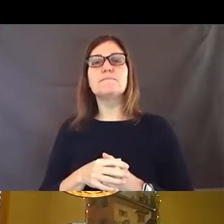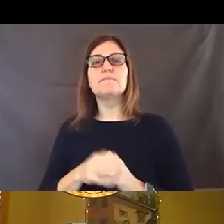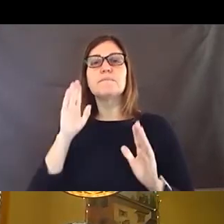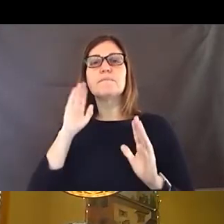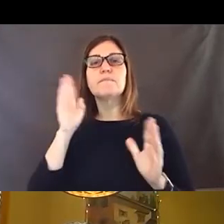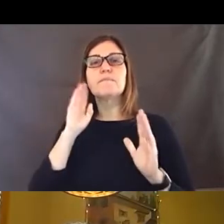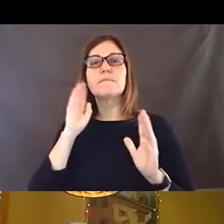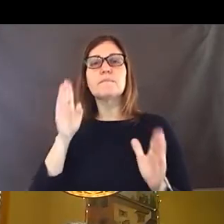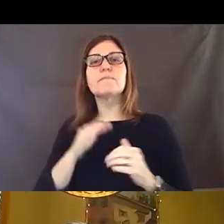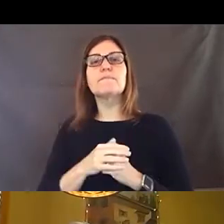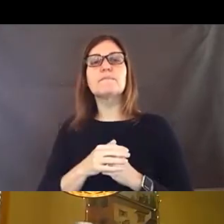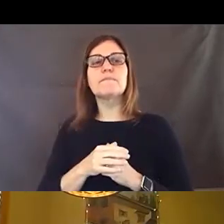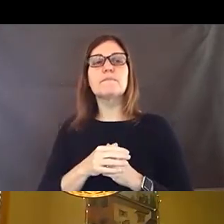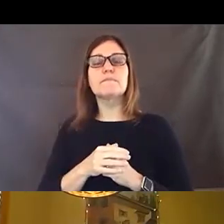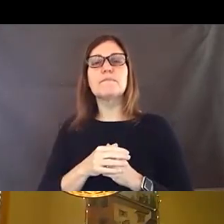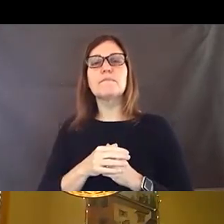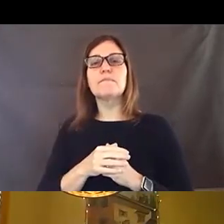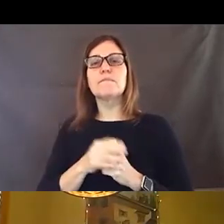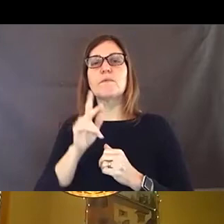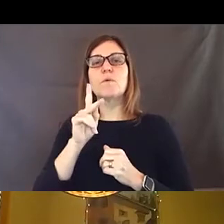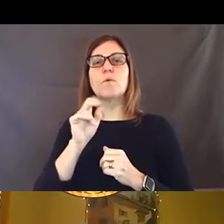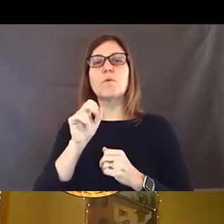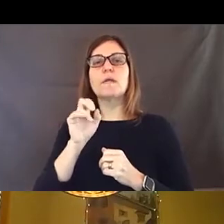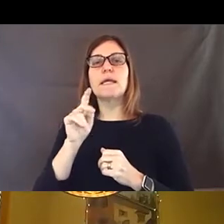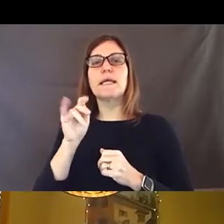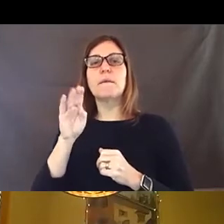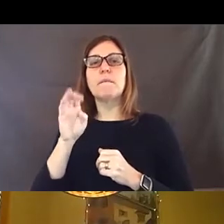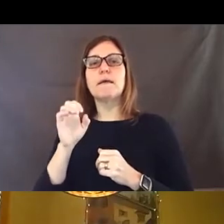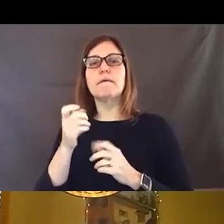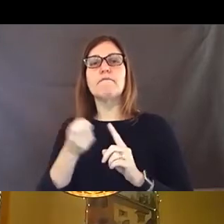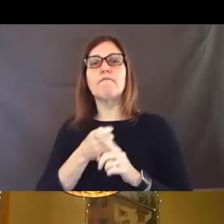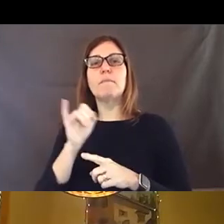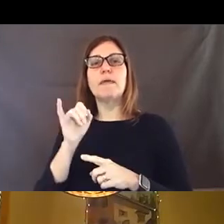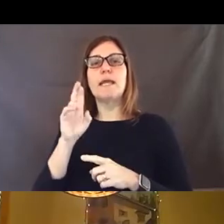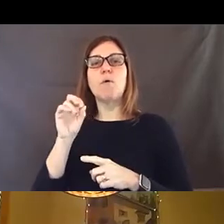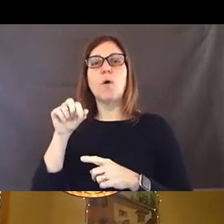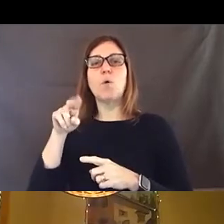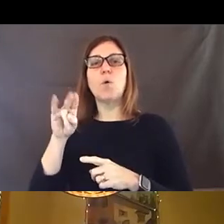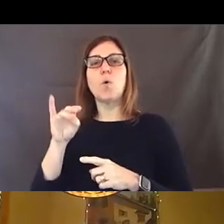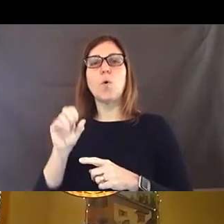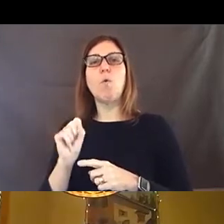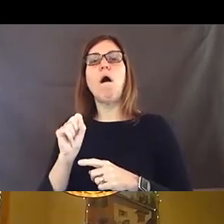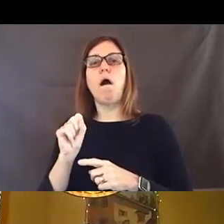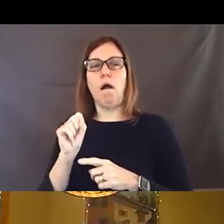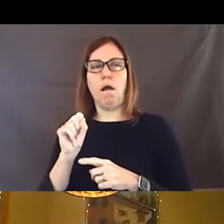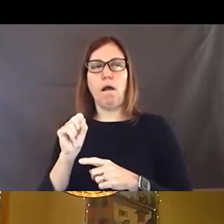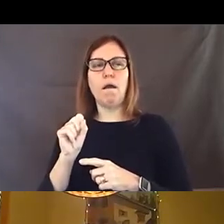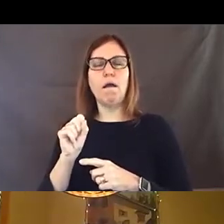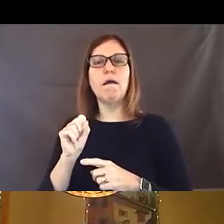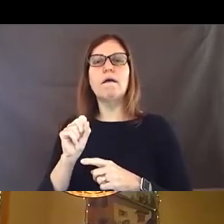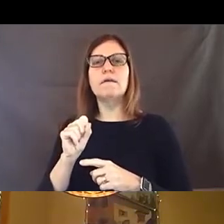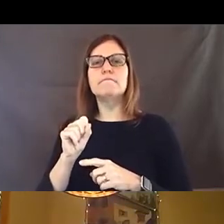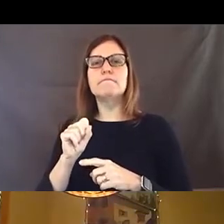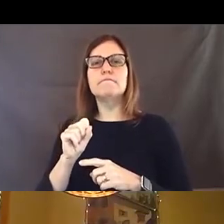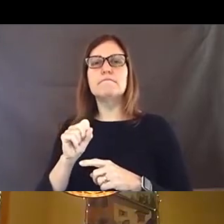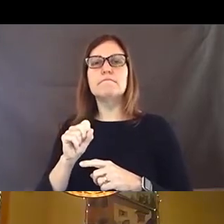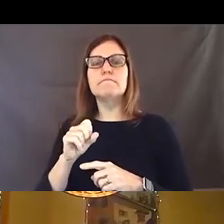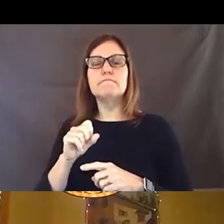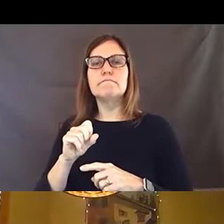Greetings. Kota Kibe, Inca, the Iroquois Confederacy, Aboriginal American people. Today I'd